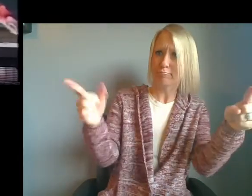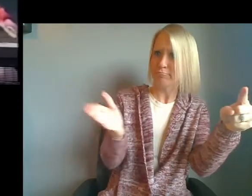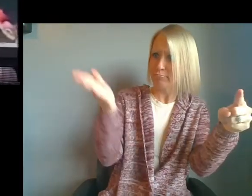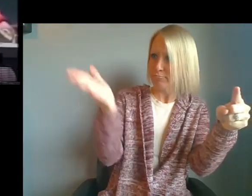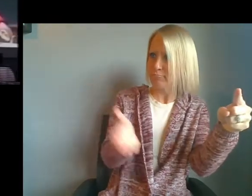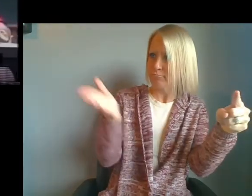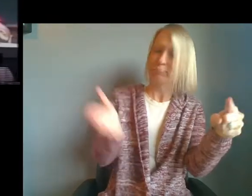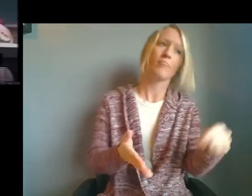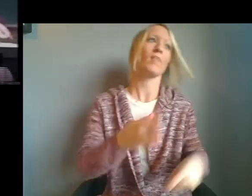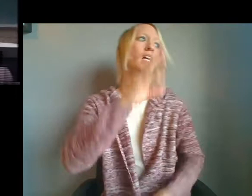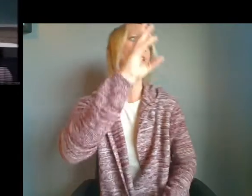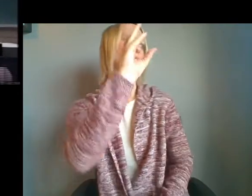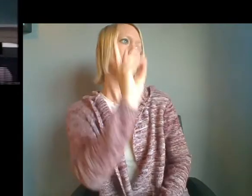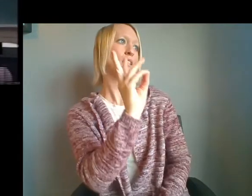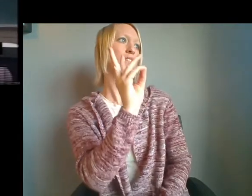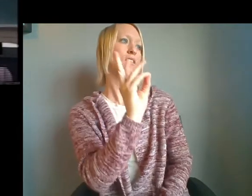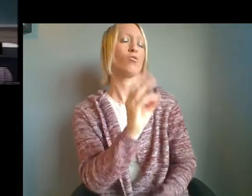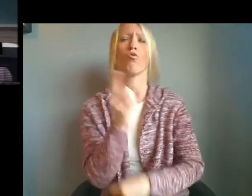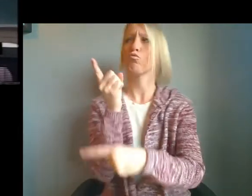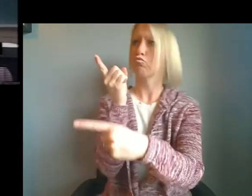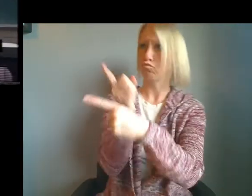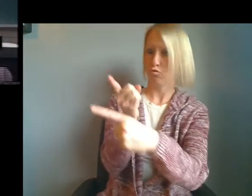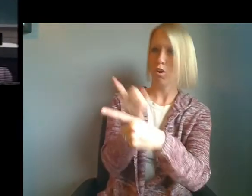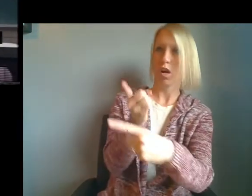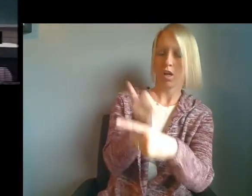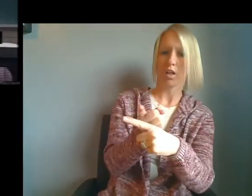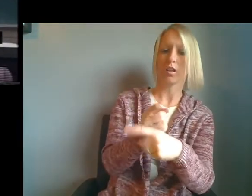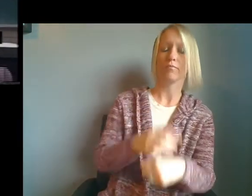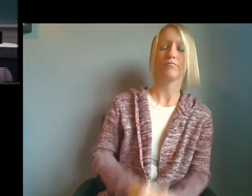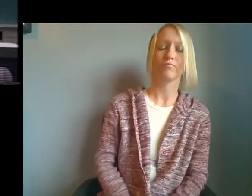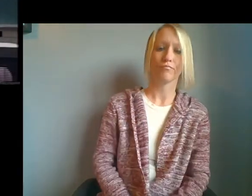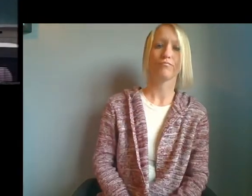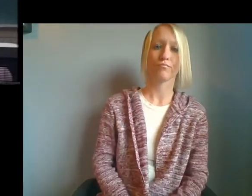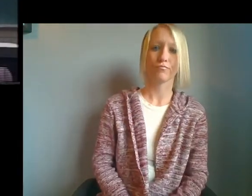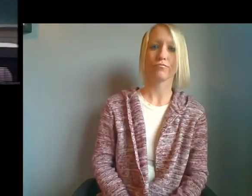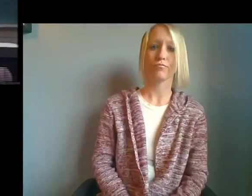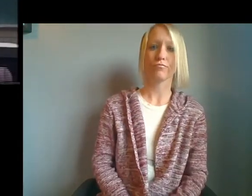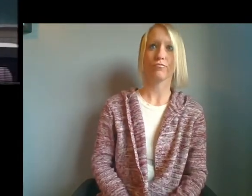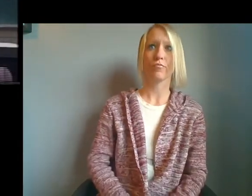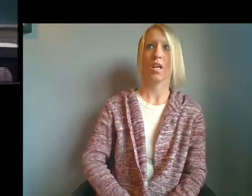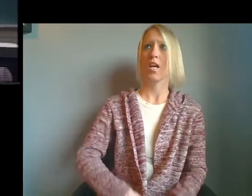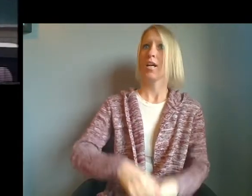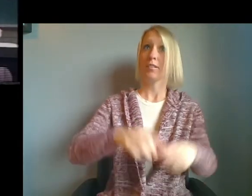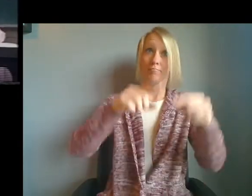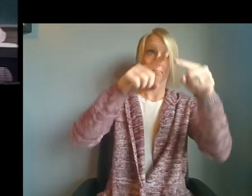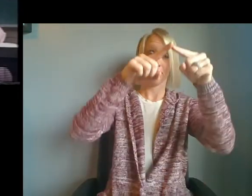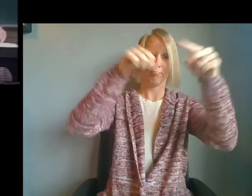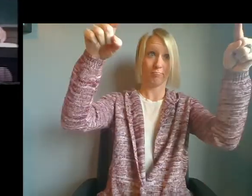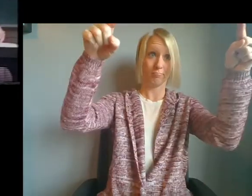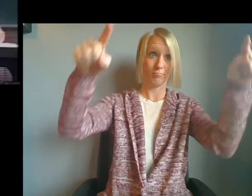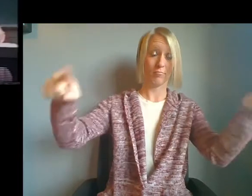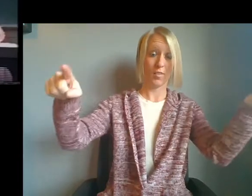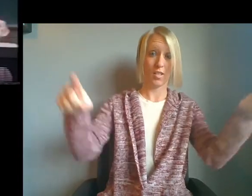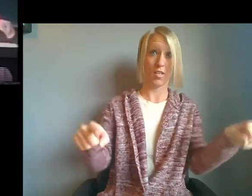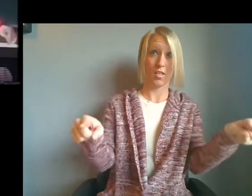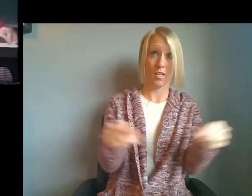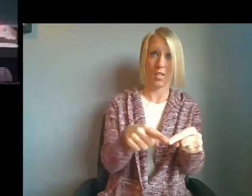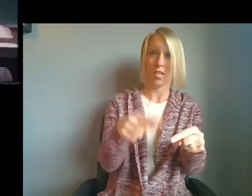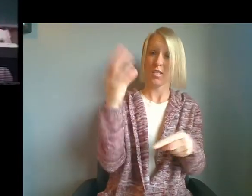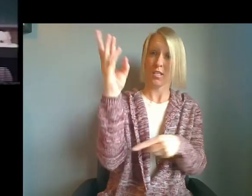because every angle is the same. But anything that has 6 sides is considered a hexagon. What about this